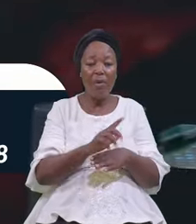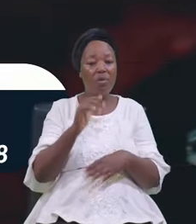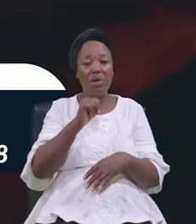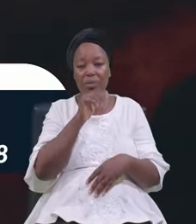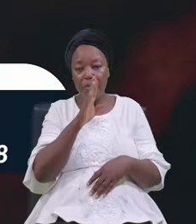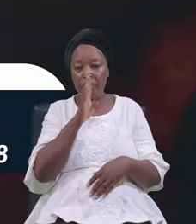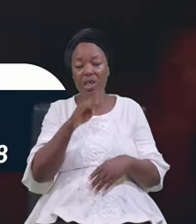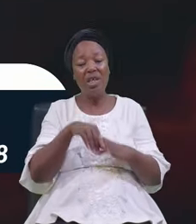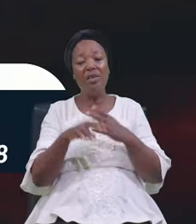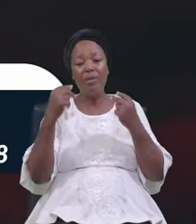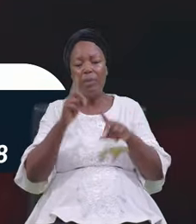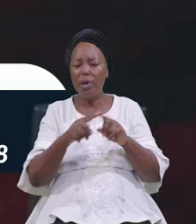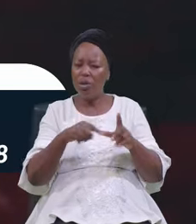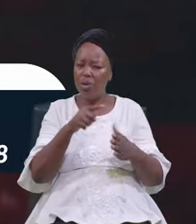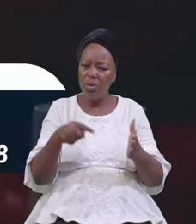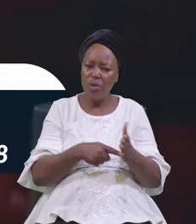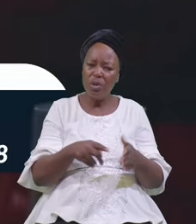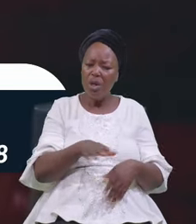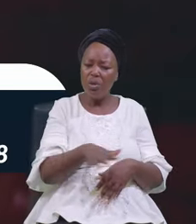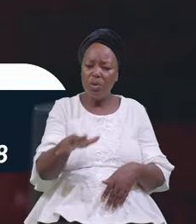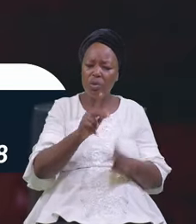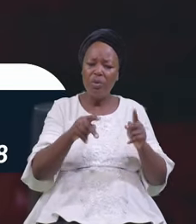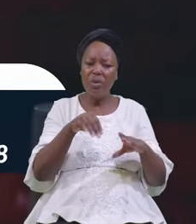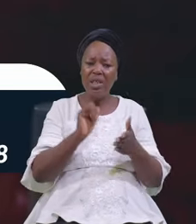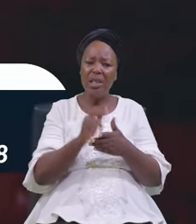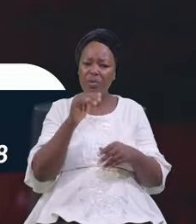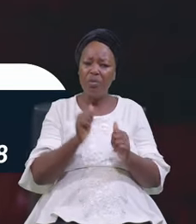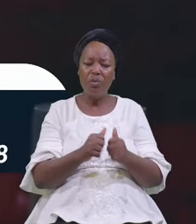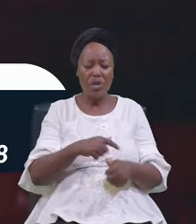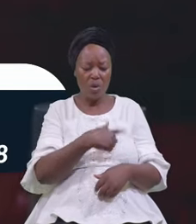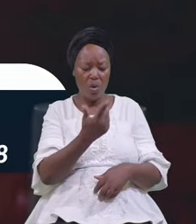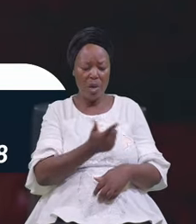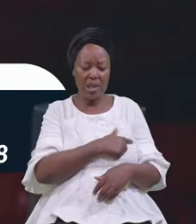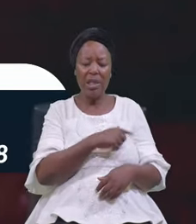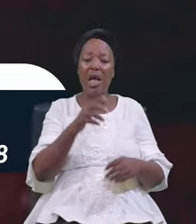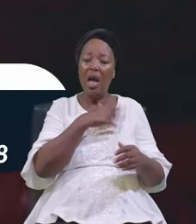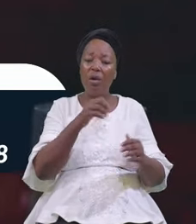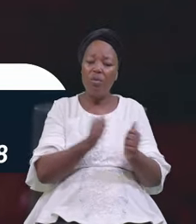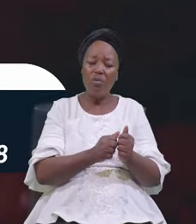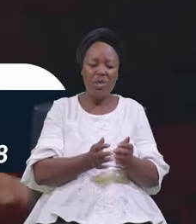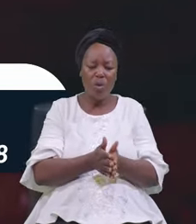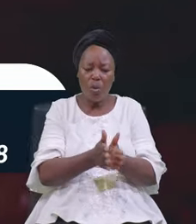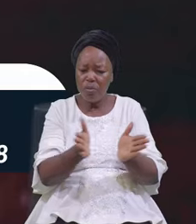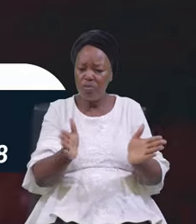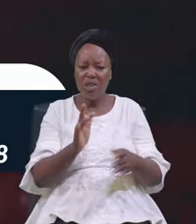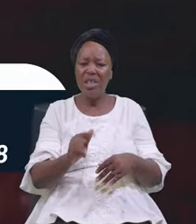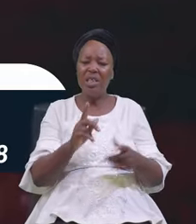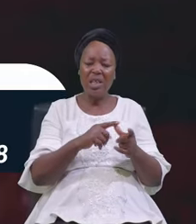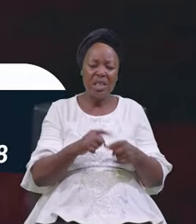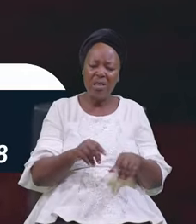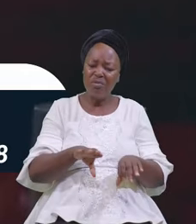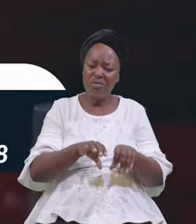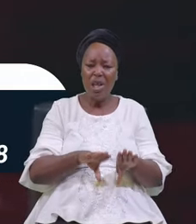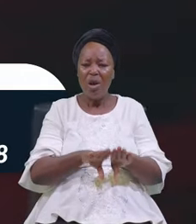who with loyalty, with transparency, those who with a pure life, a clean life, they labor for the